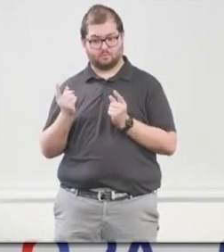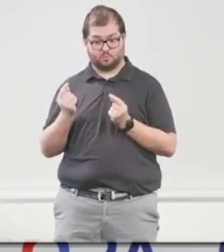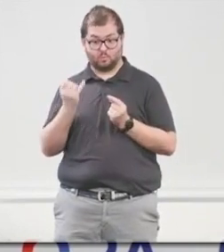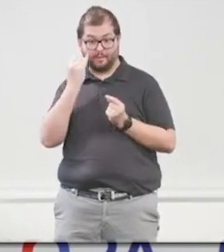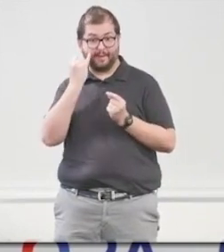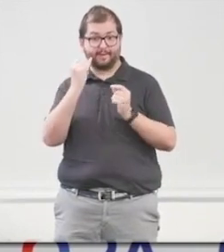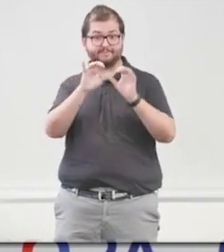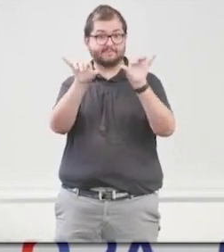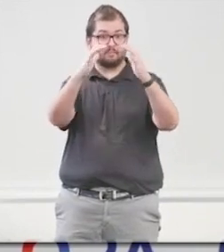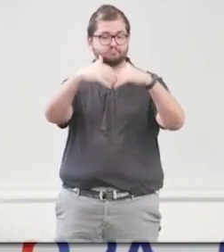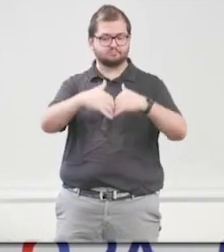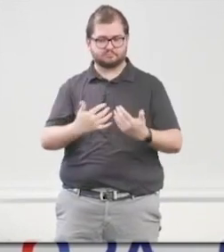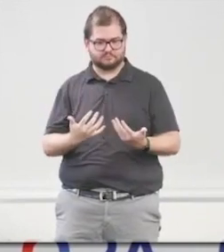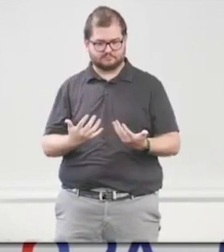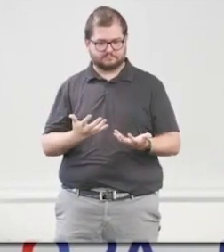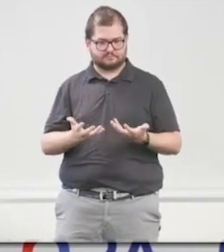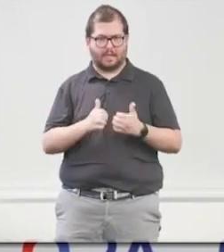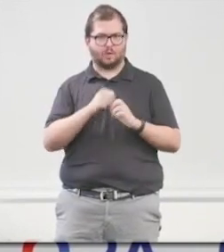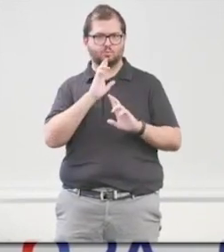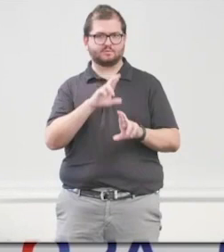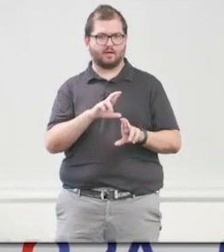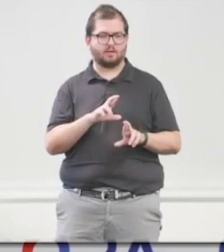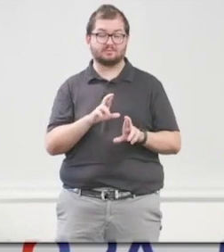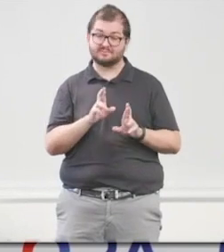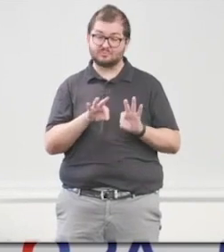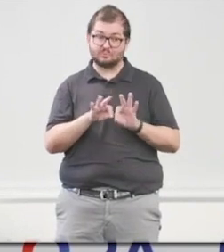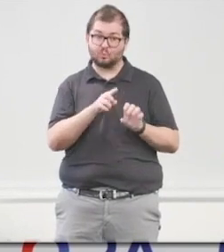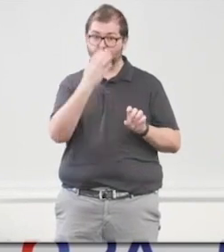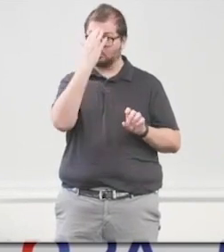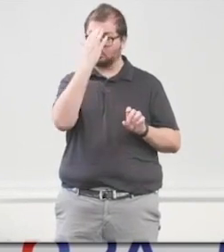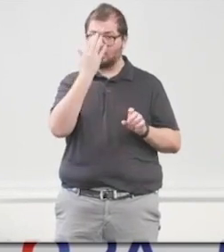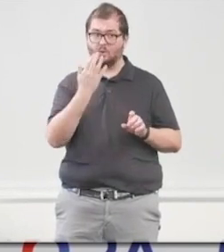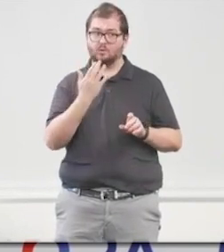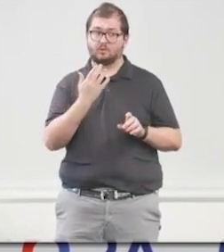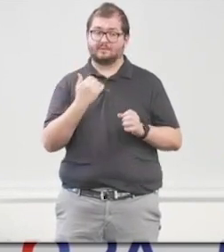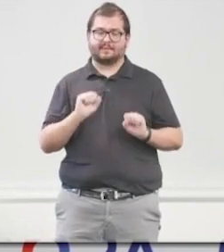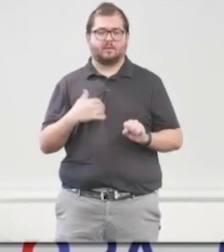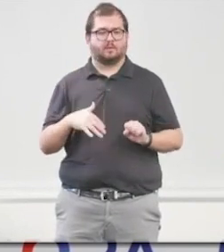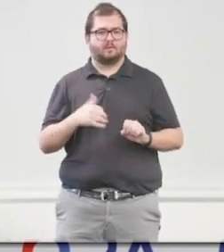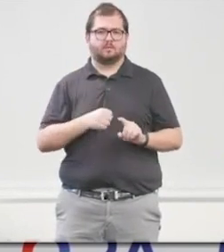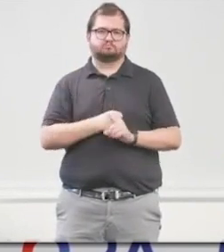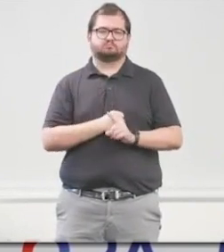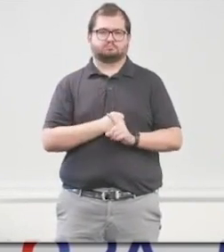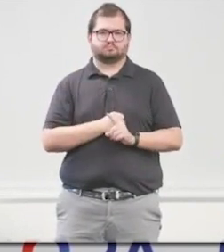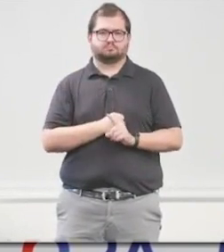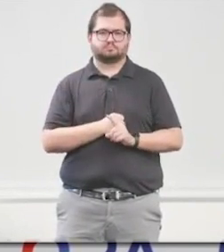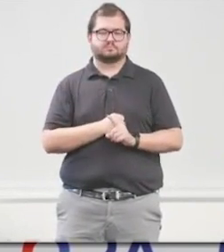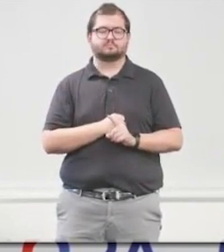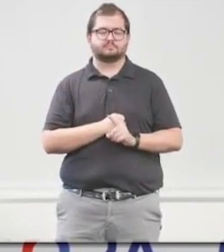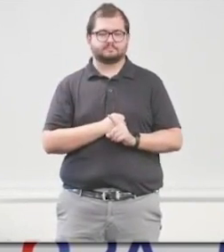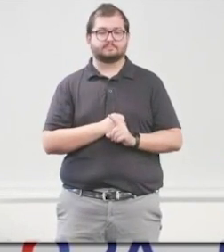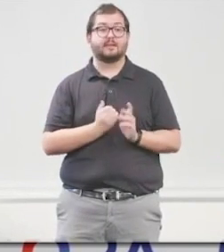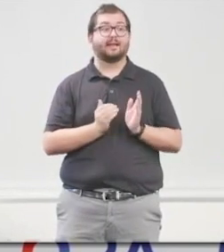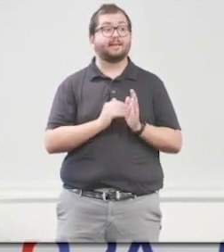do to your organization, depending on what your organization does. It's going to have could have a serious impact. Again, when we deal with businesses that are producing